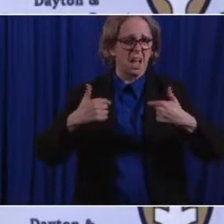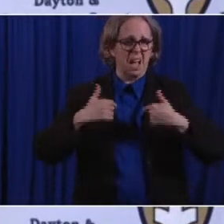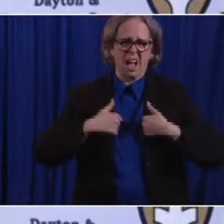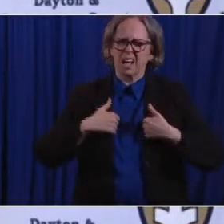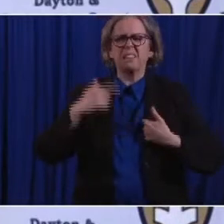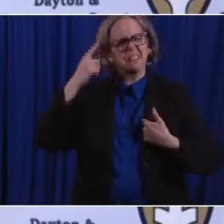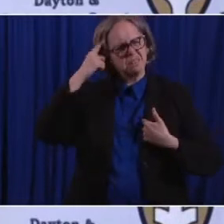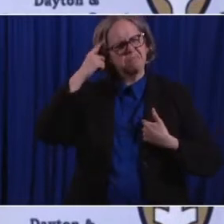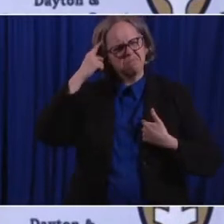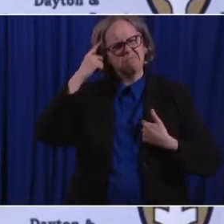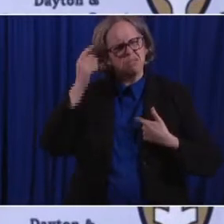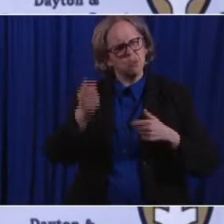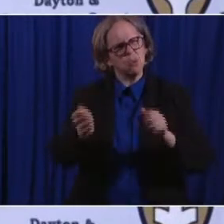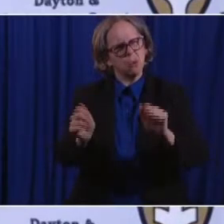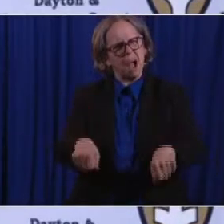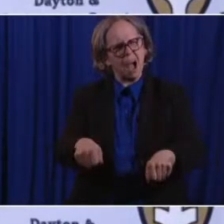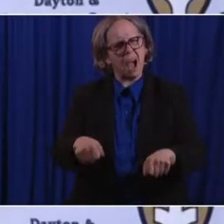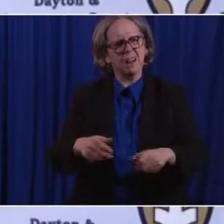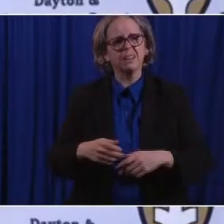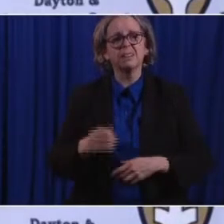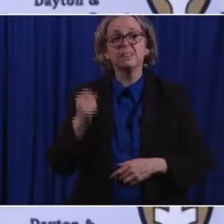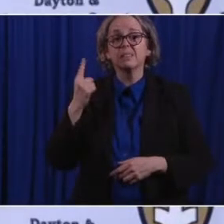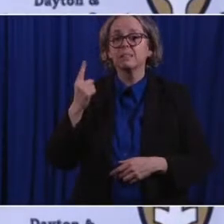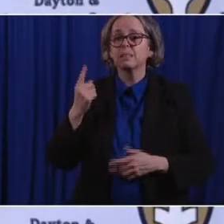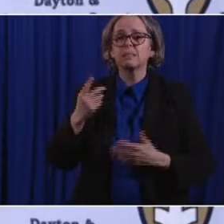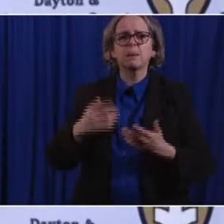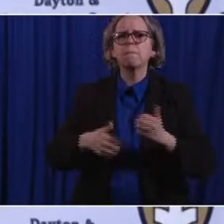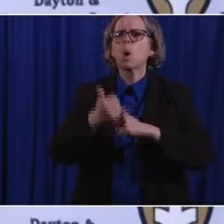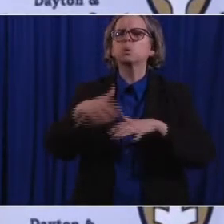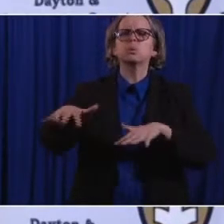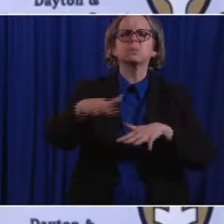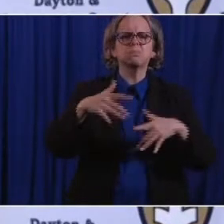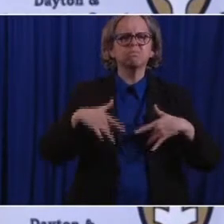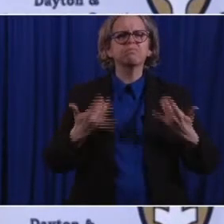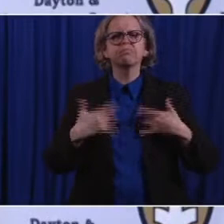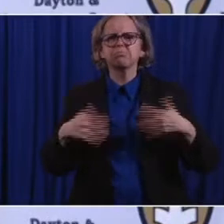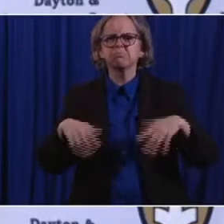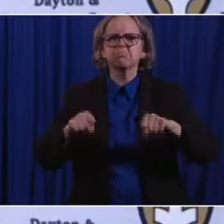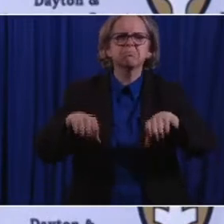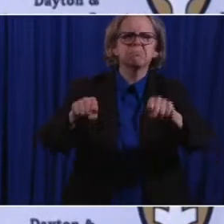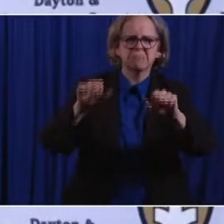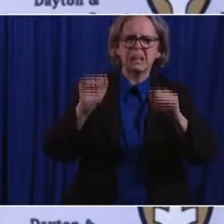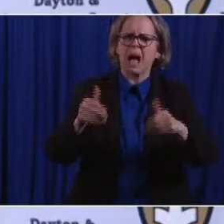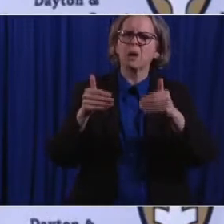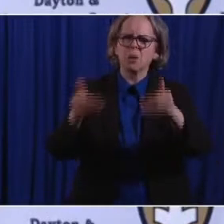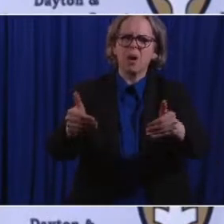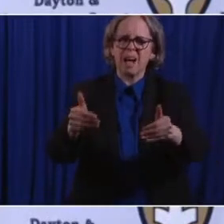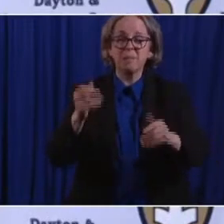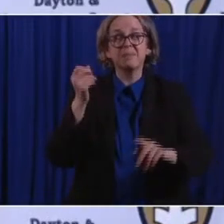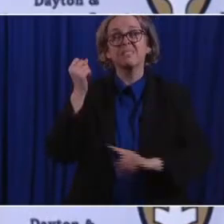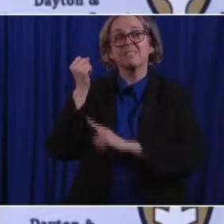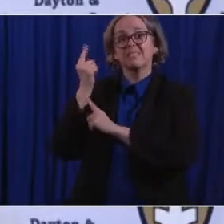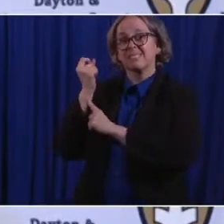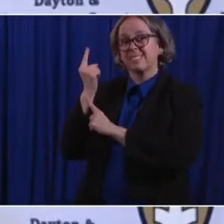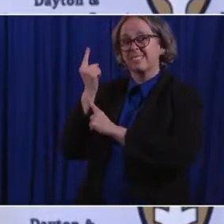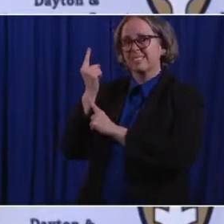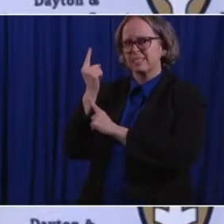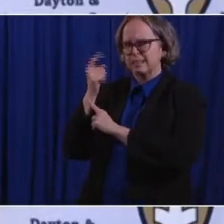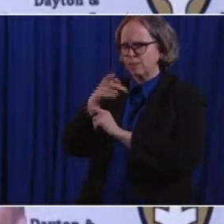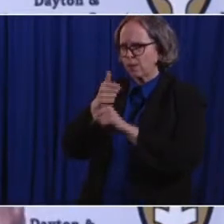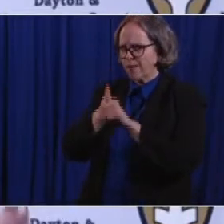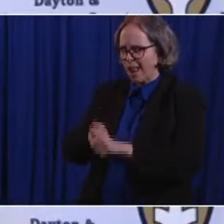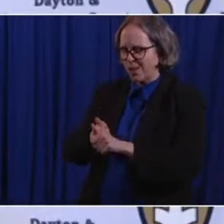most of the things that people want to do, they can do as long as they follow the precautions. There's going to